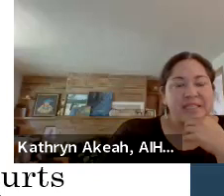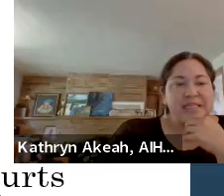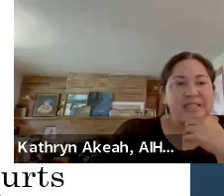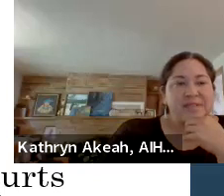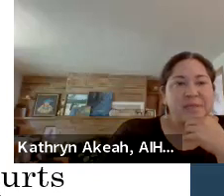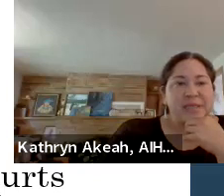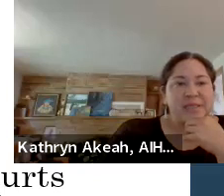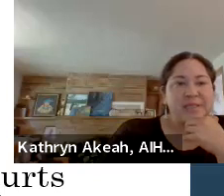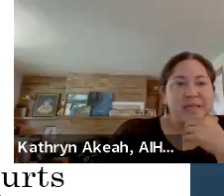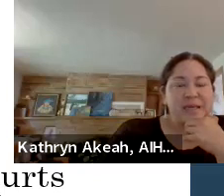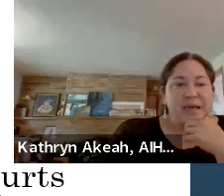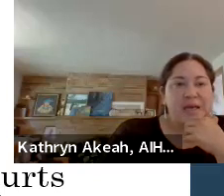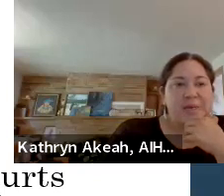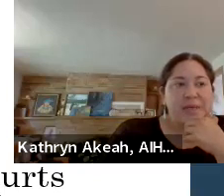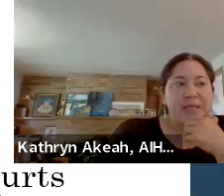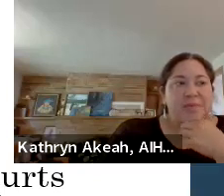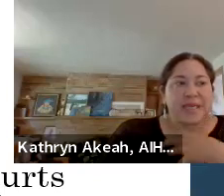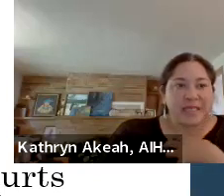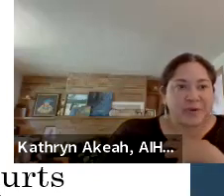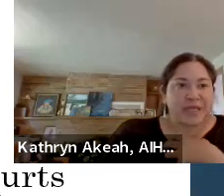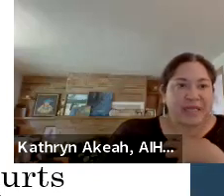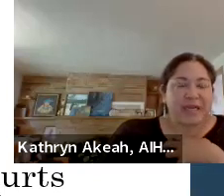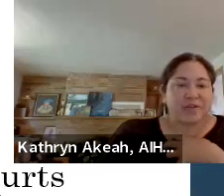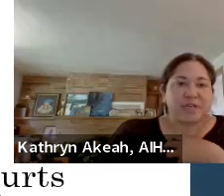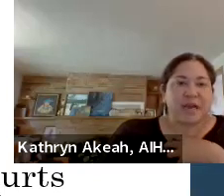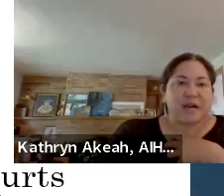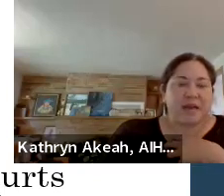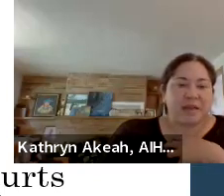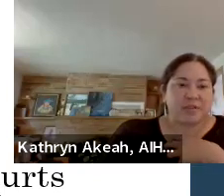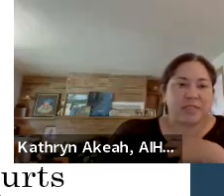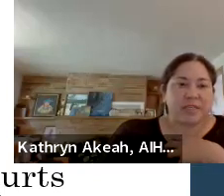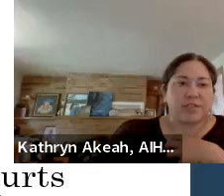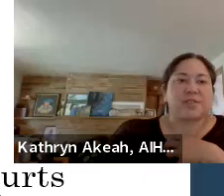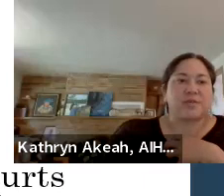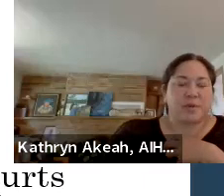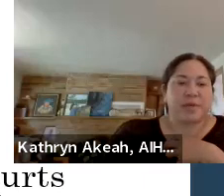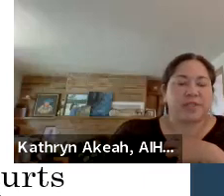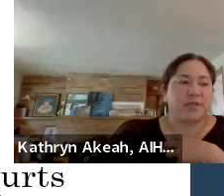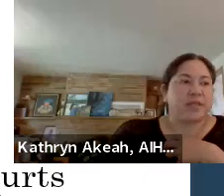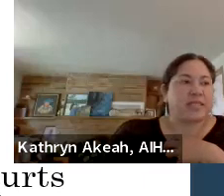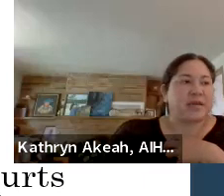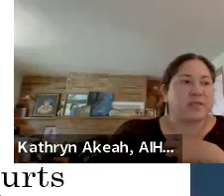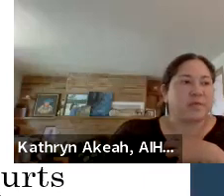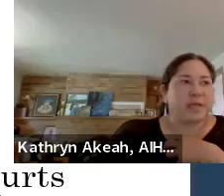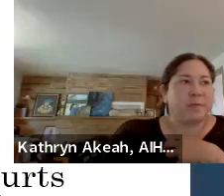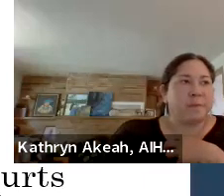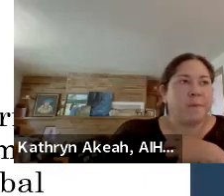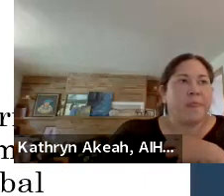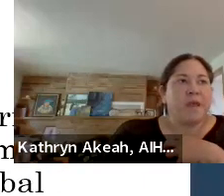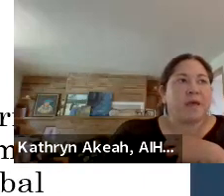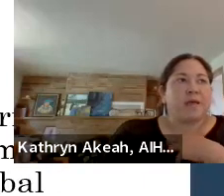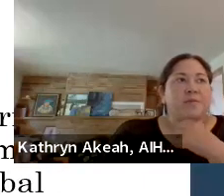among entities if somebody is in a place where they need extra care and extra attention. So we want to make sure that that's there as